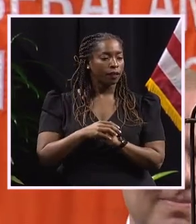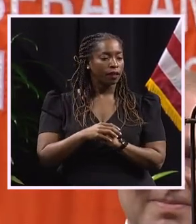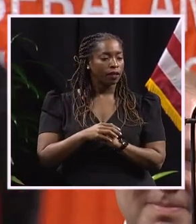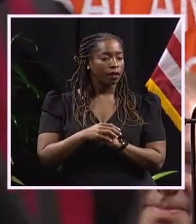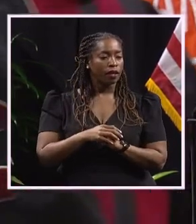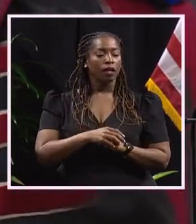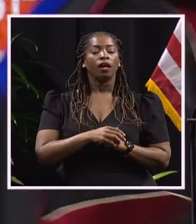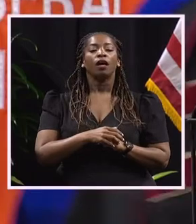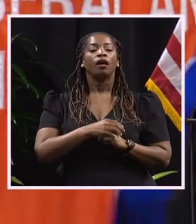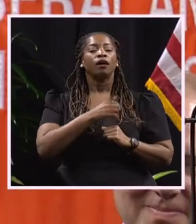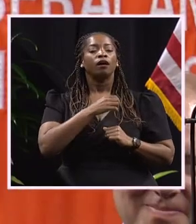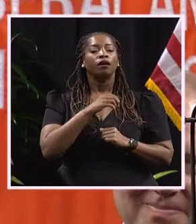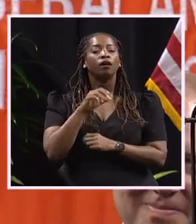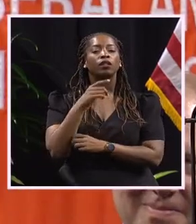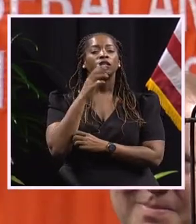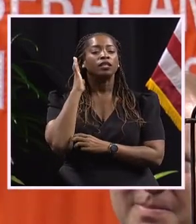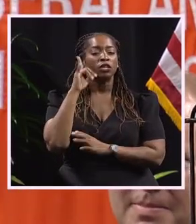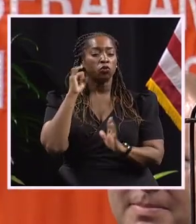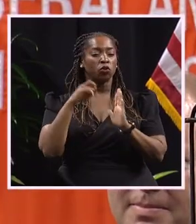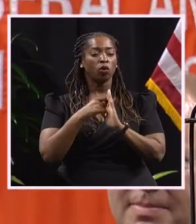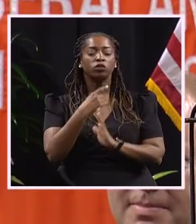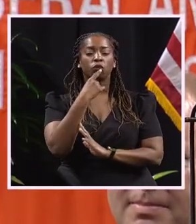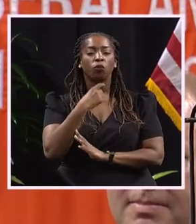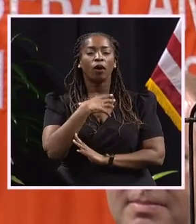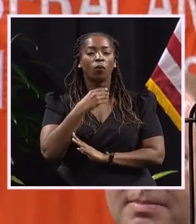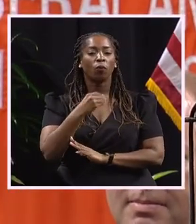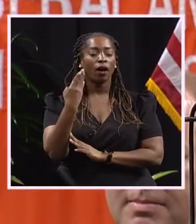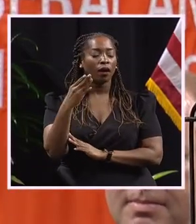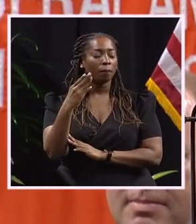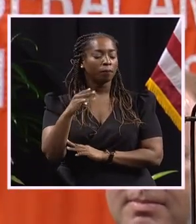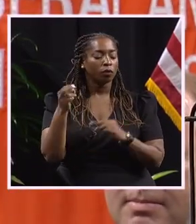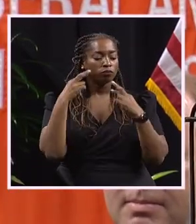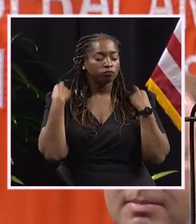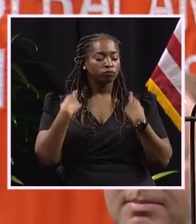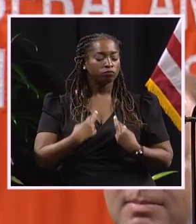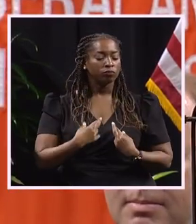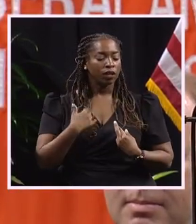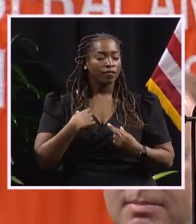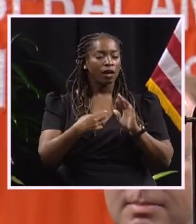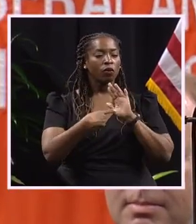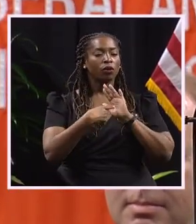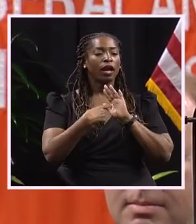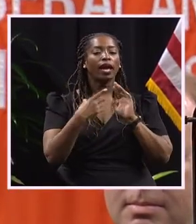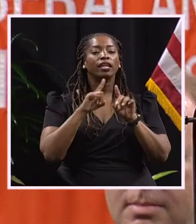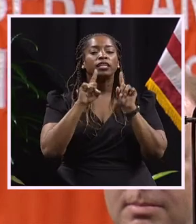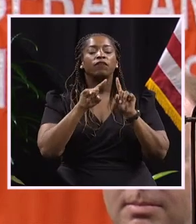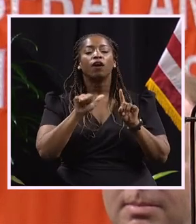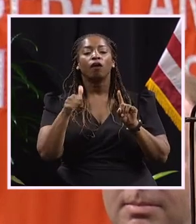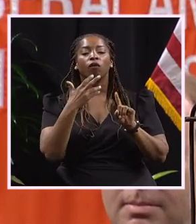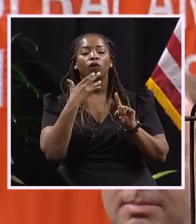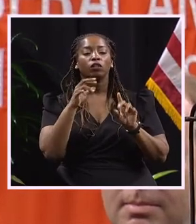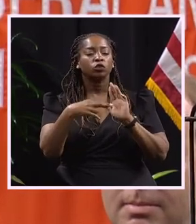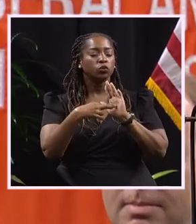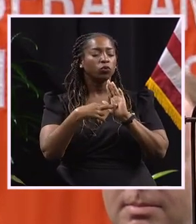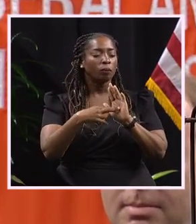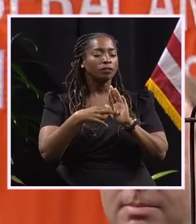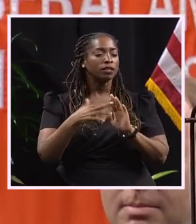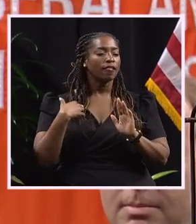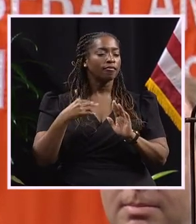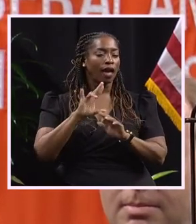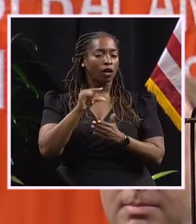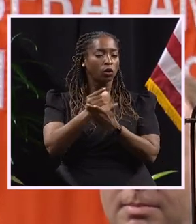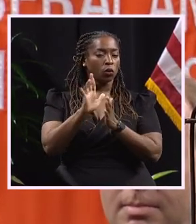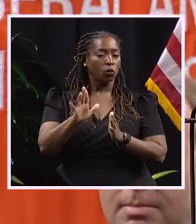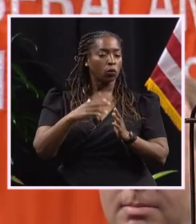clubs and organizations present graduates with stoles to represent the graduates' activities while on campus. Honors College members wear a